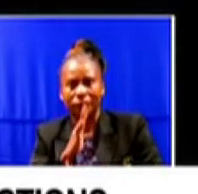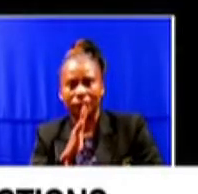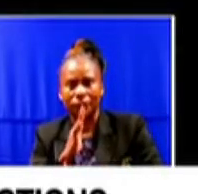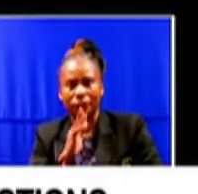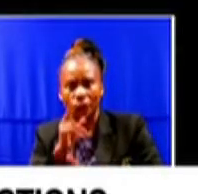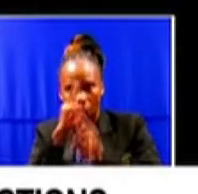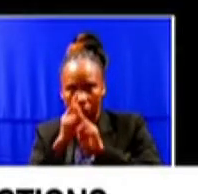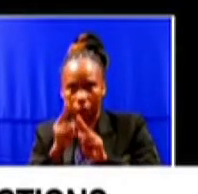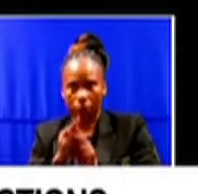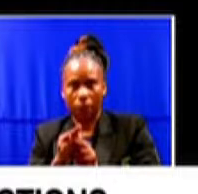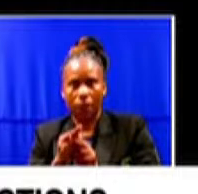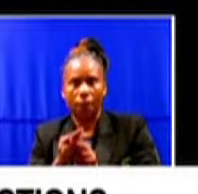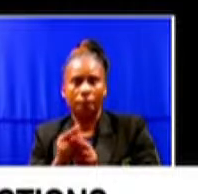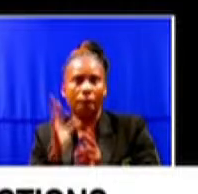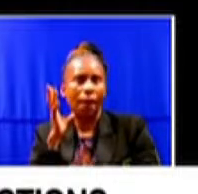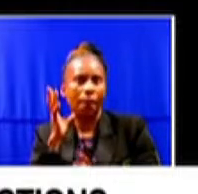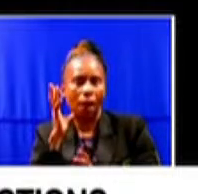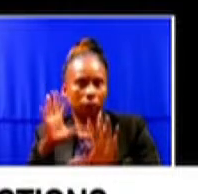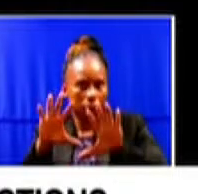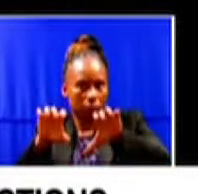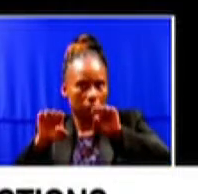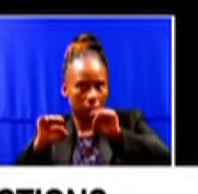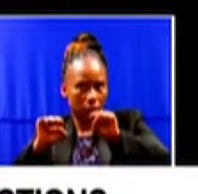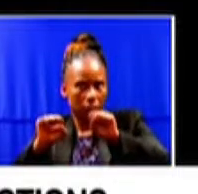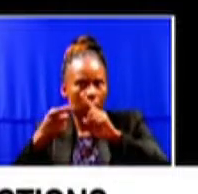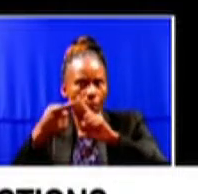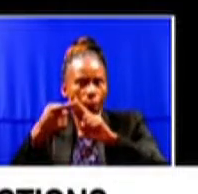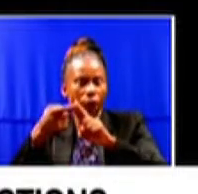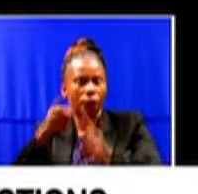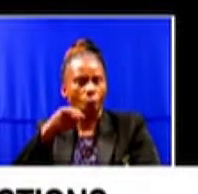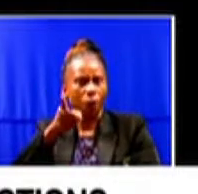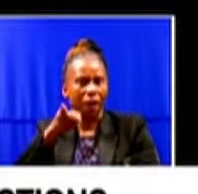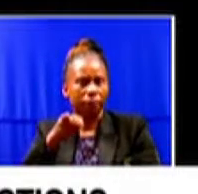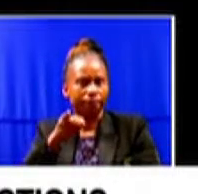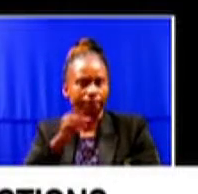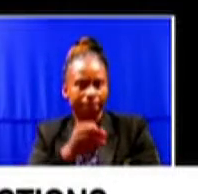Honorable Malema, hold on, please. There's a point of order. What's the point of order?